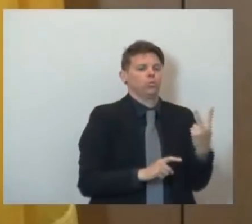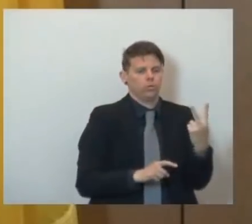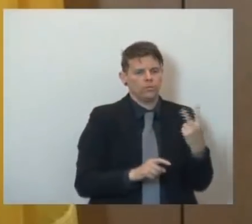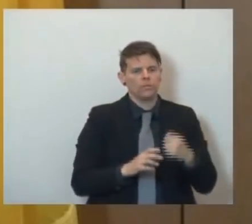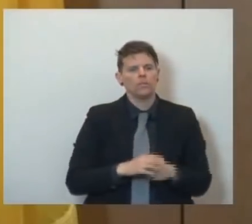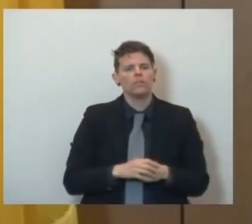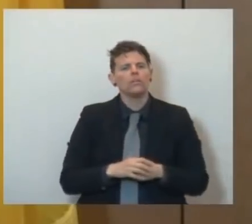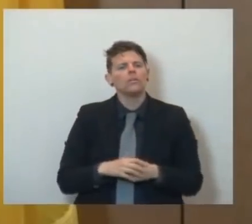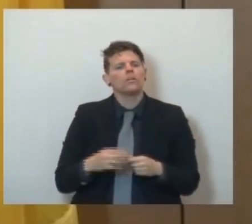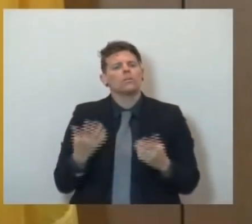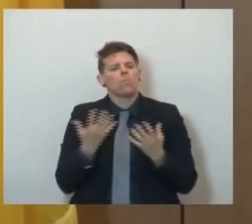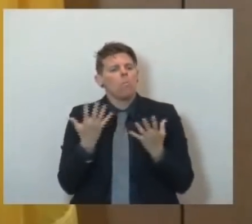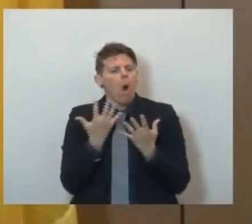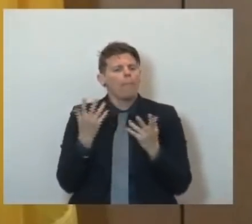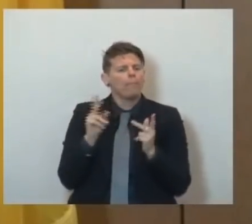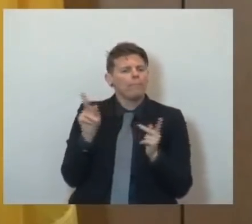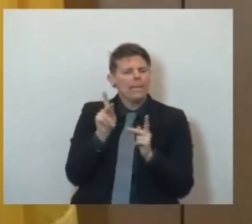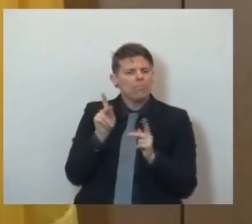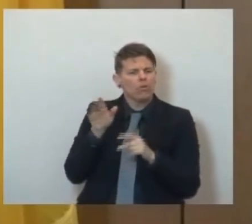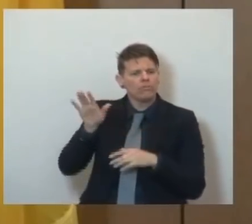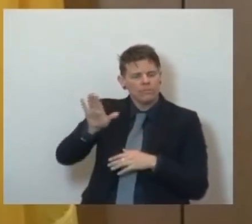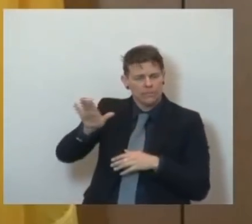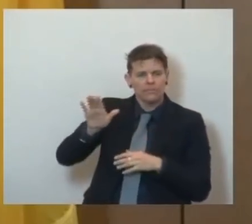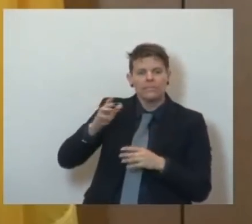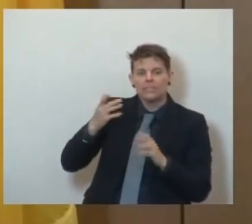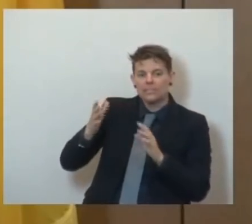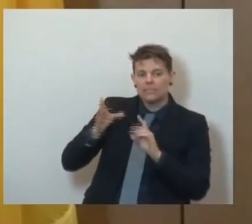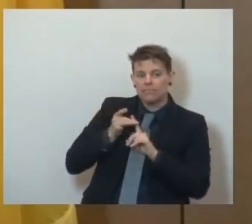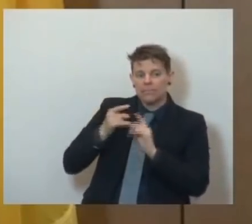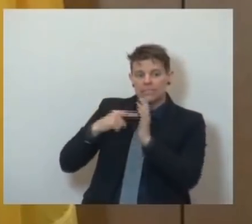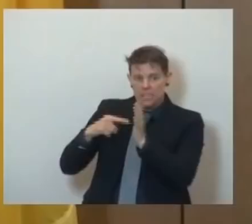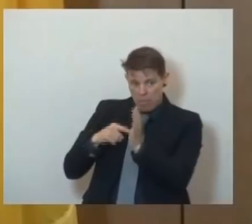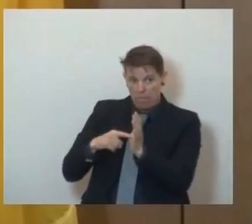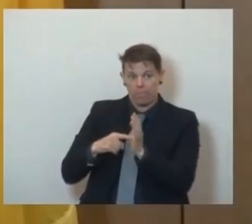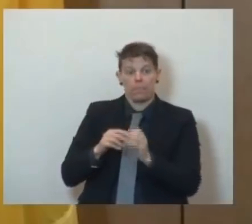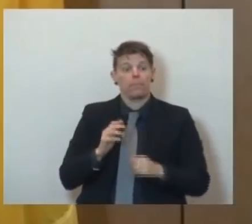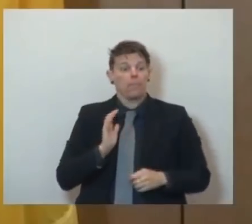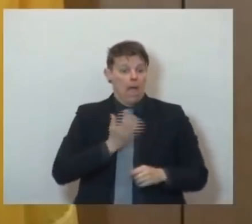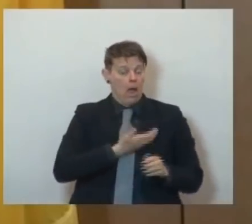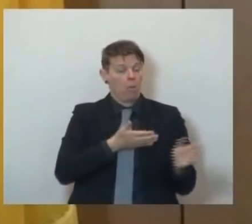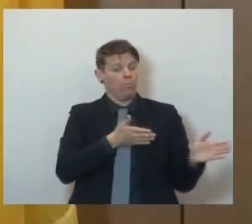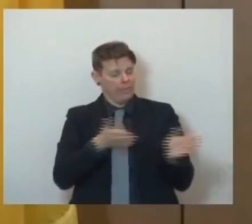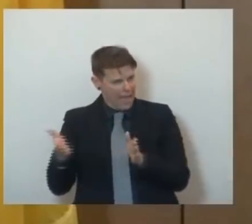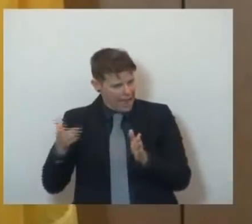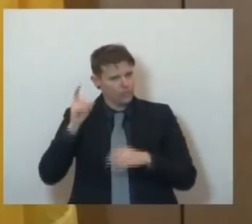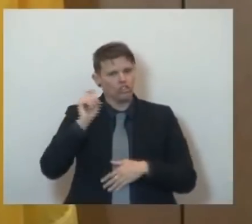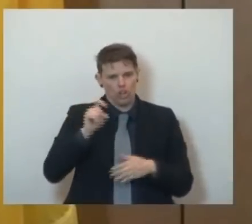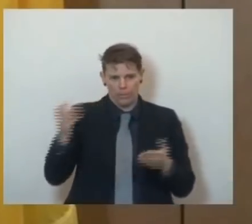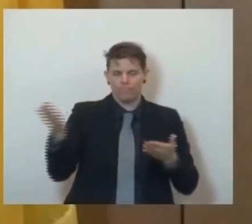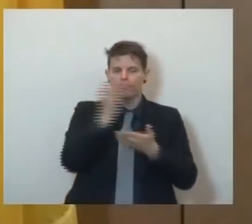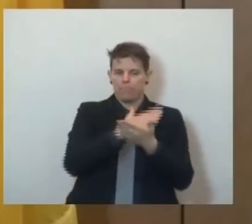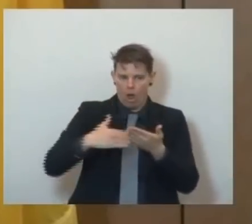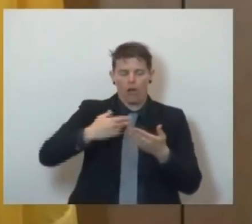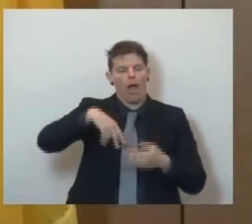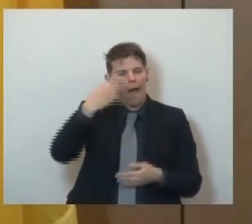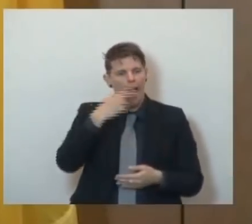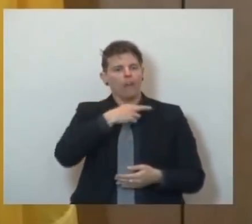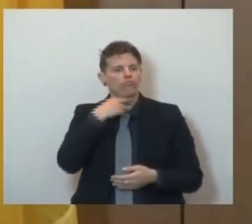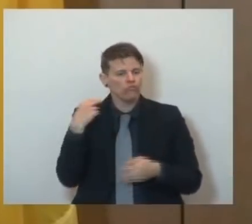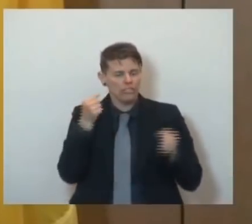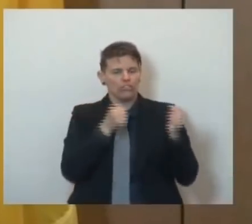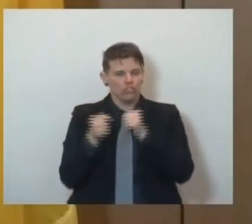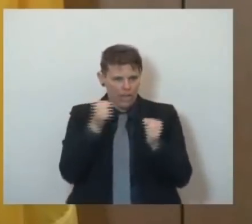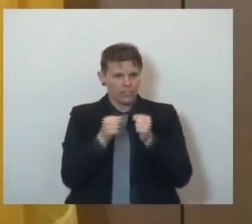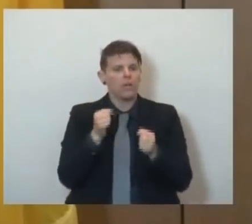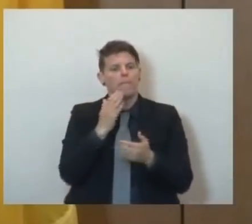personnel. But yes, in our plan, should be in the plan, should be part of your high-risk strategy, should be part of your surveillance.